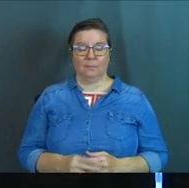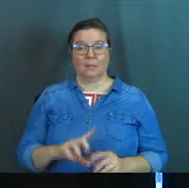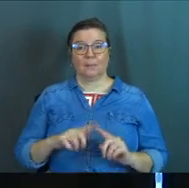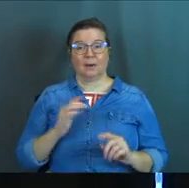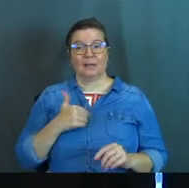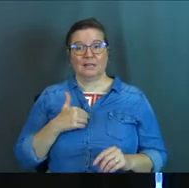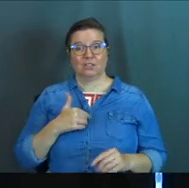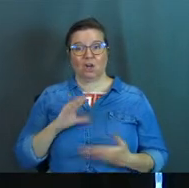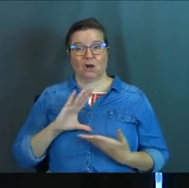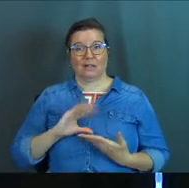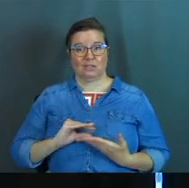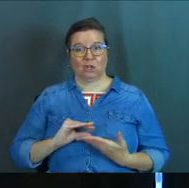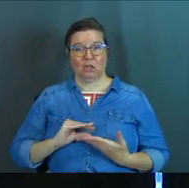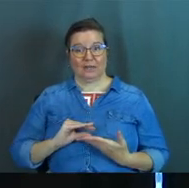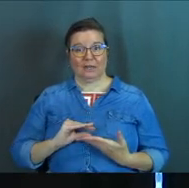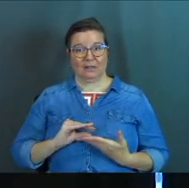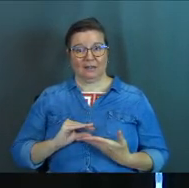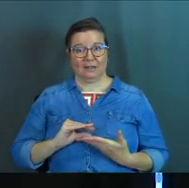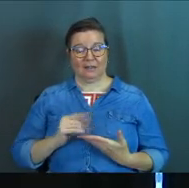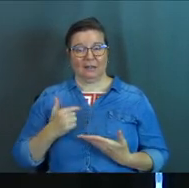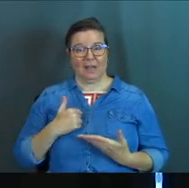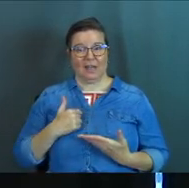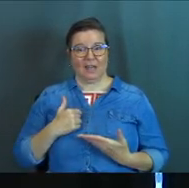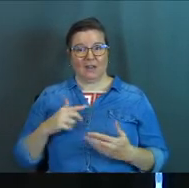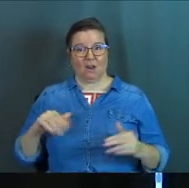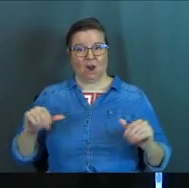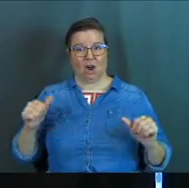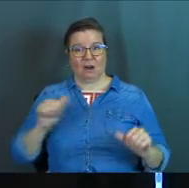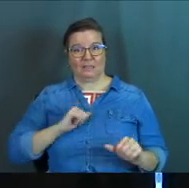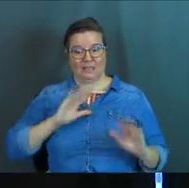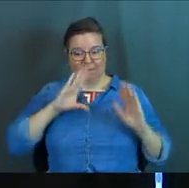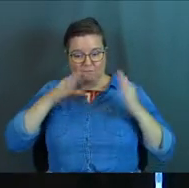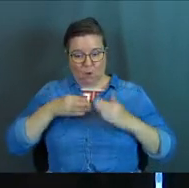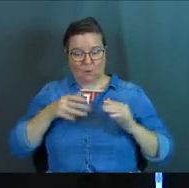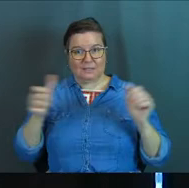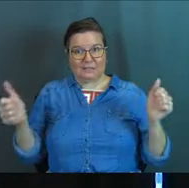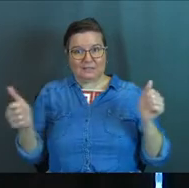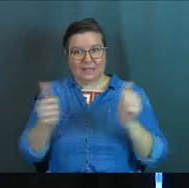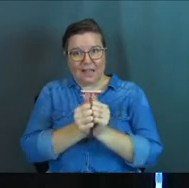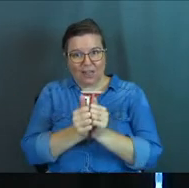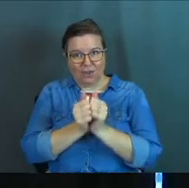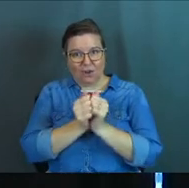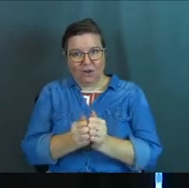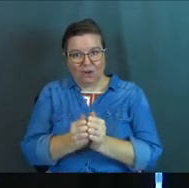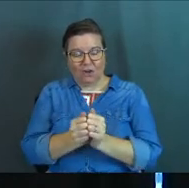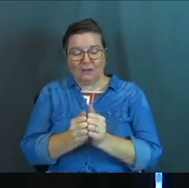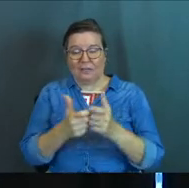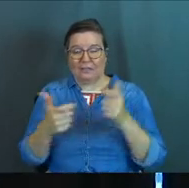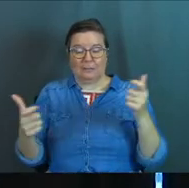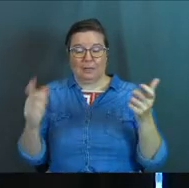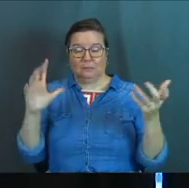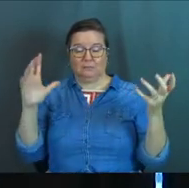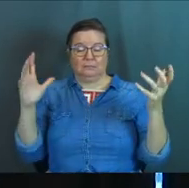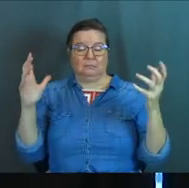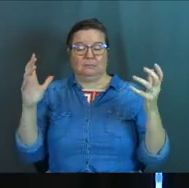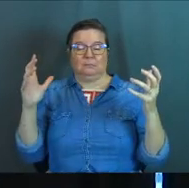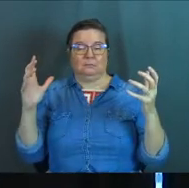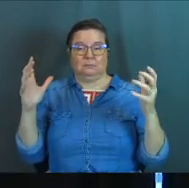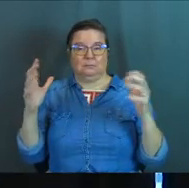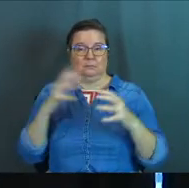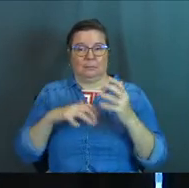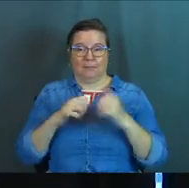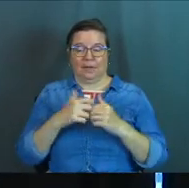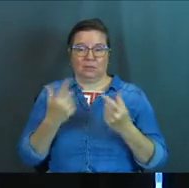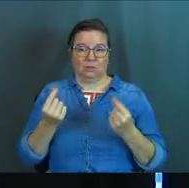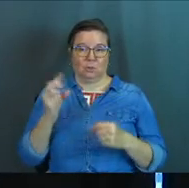But it's our insecurity and our self-focus together that's this massive cocktail,